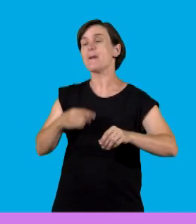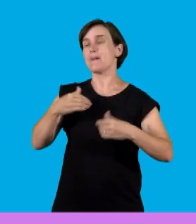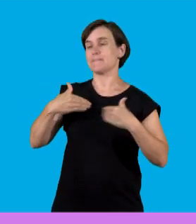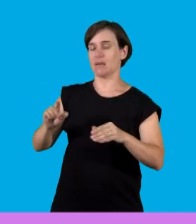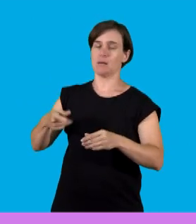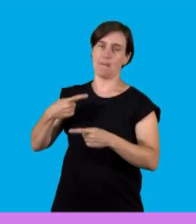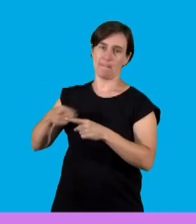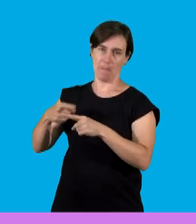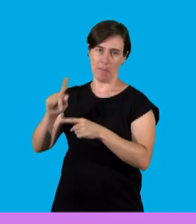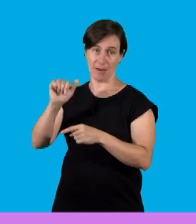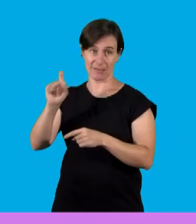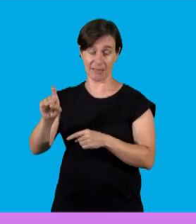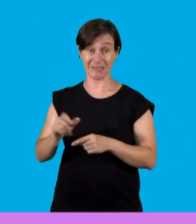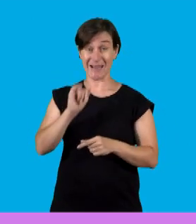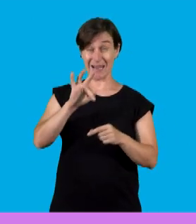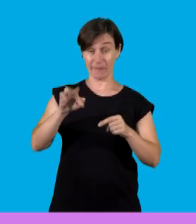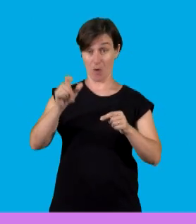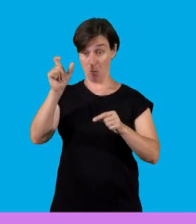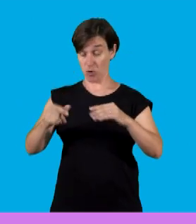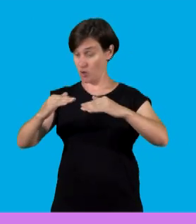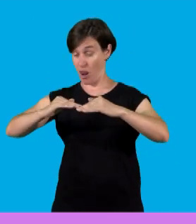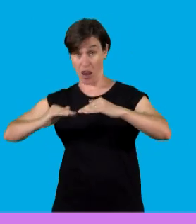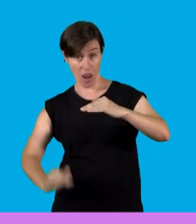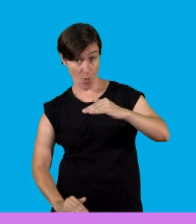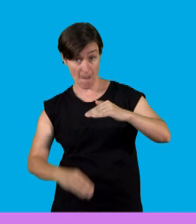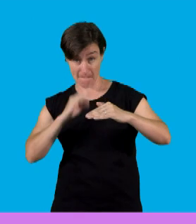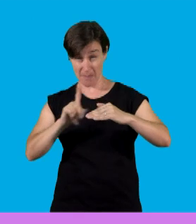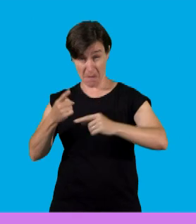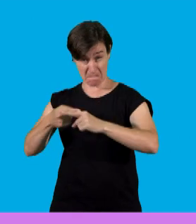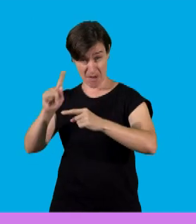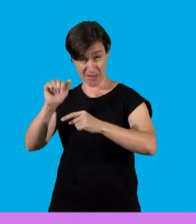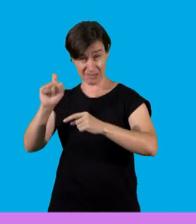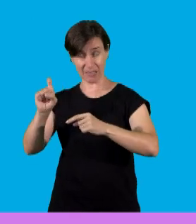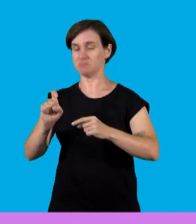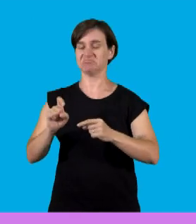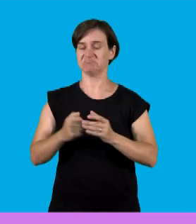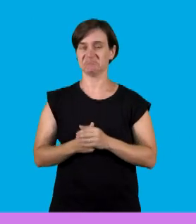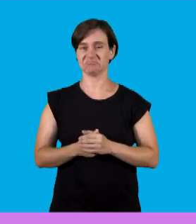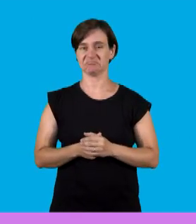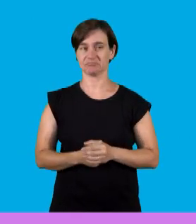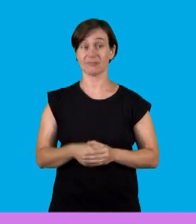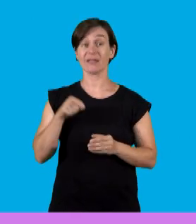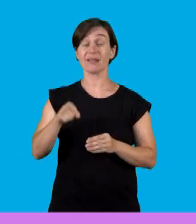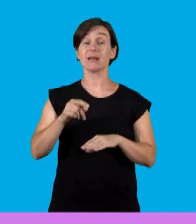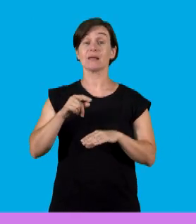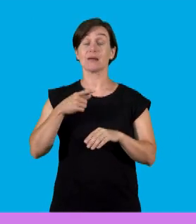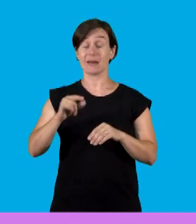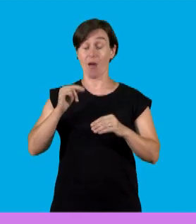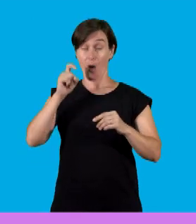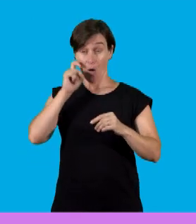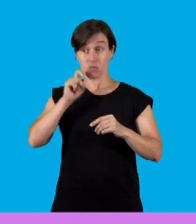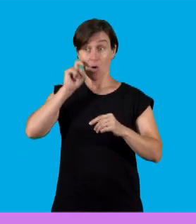taxes. People earning lower than the income tax threshold, they don't have to pay tax, right? And then also important is that